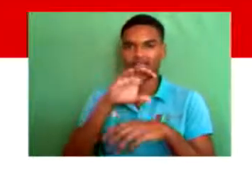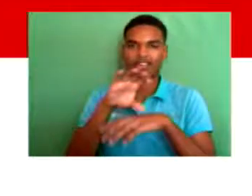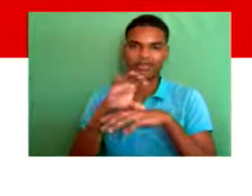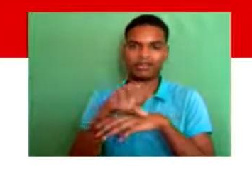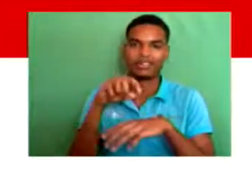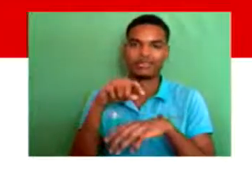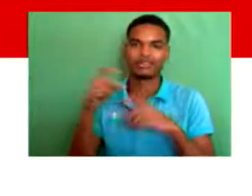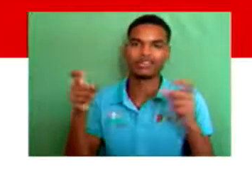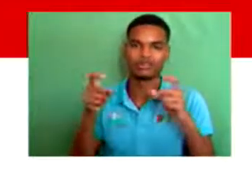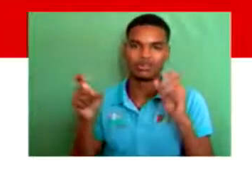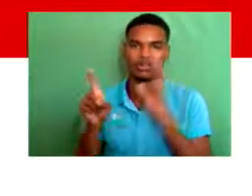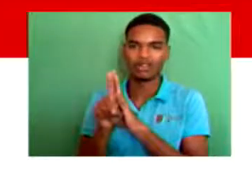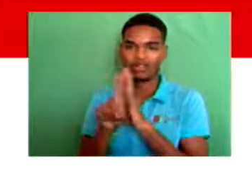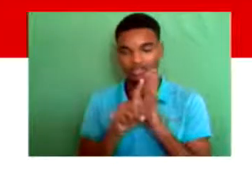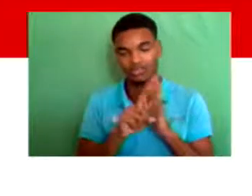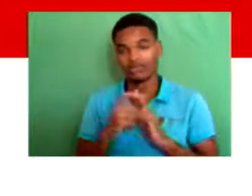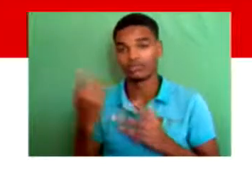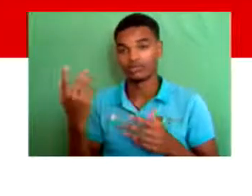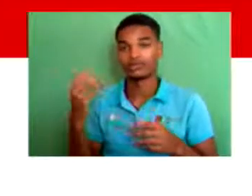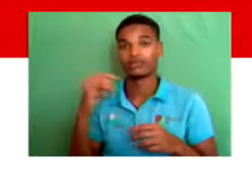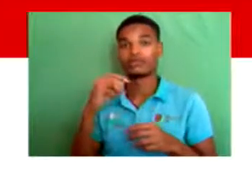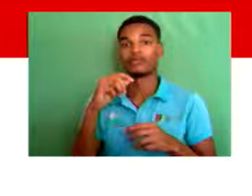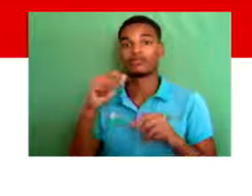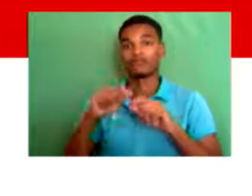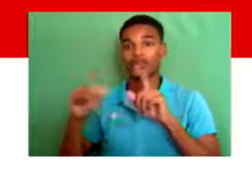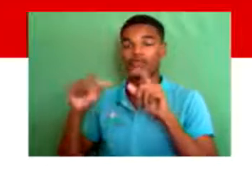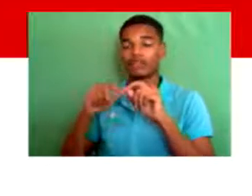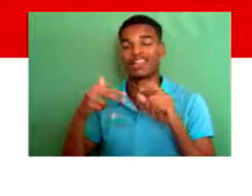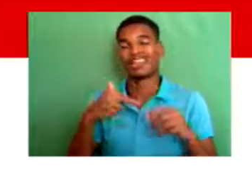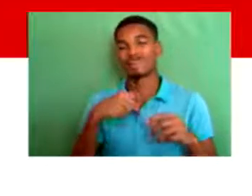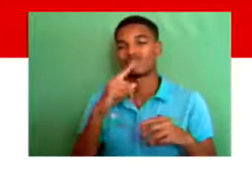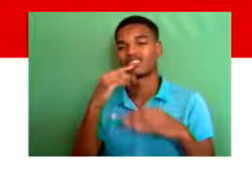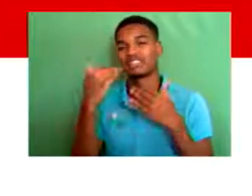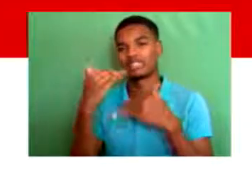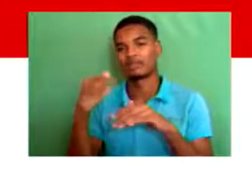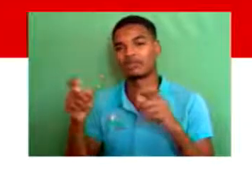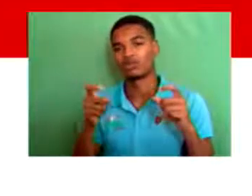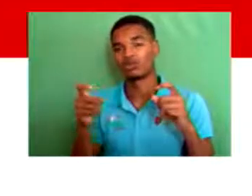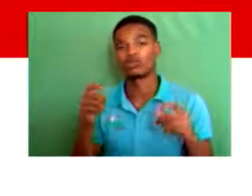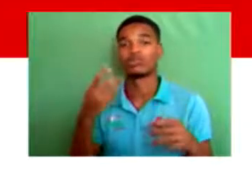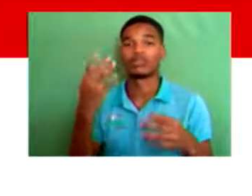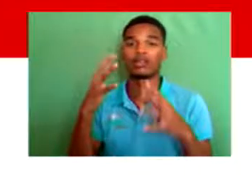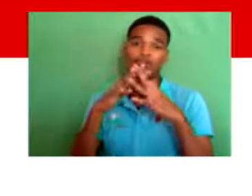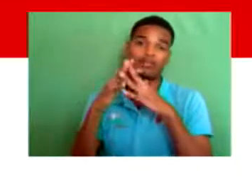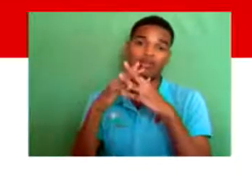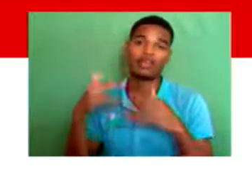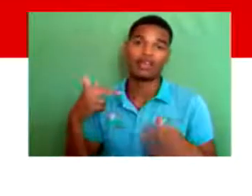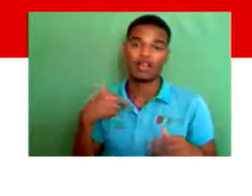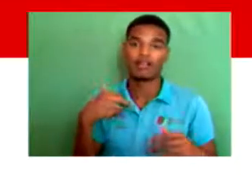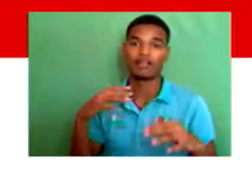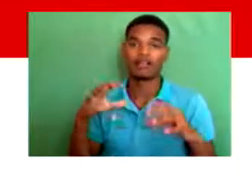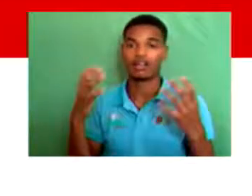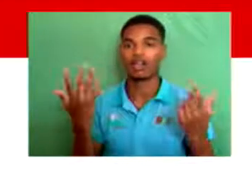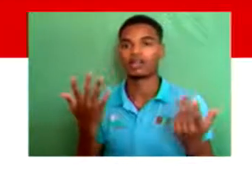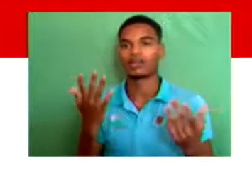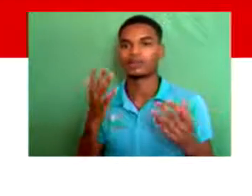and the broadcasters typically have limited control. In the U.S., there's a lot of discretion. The American broadcasters